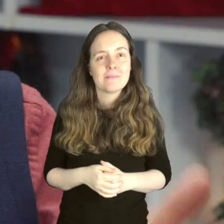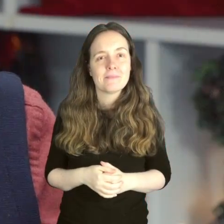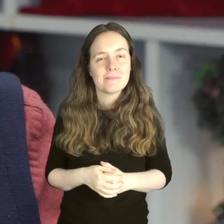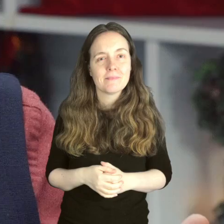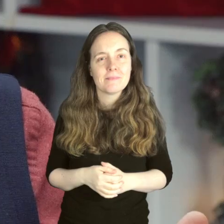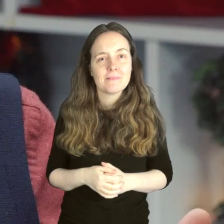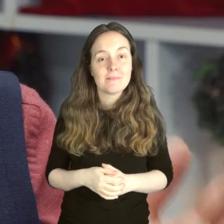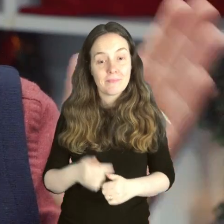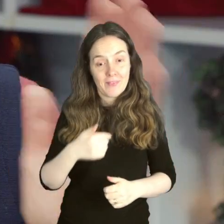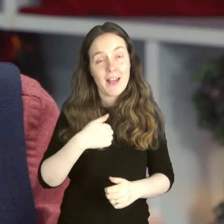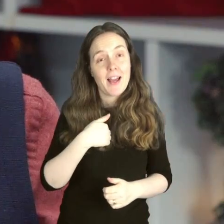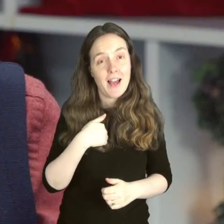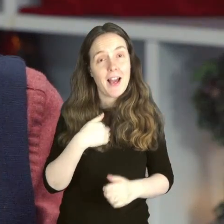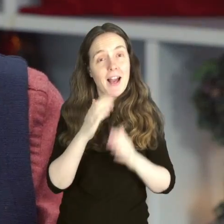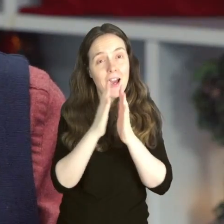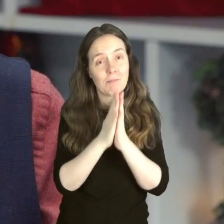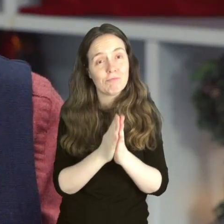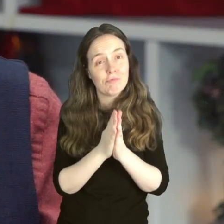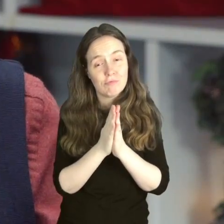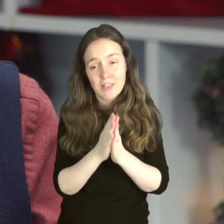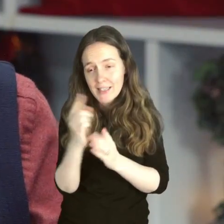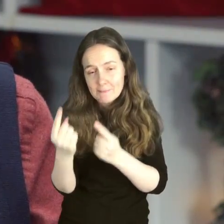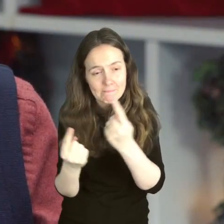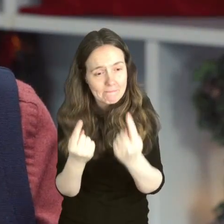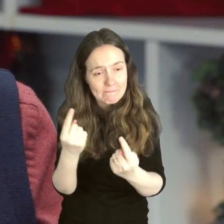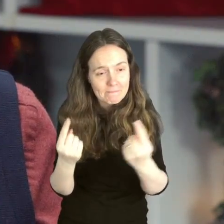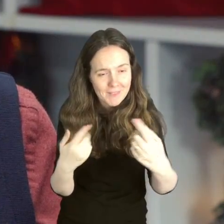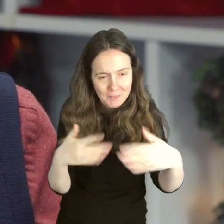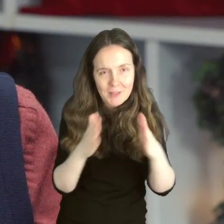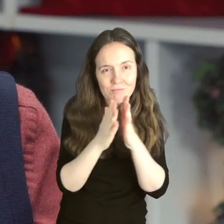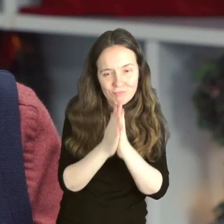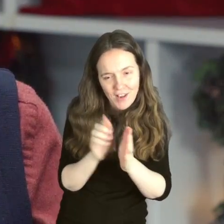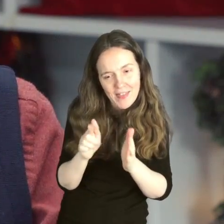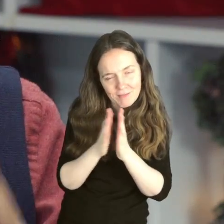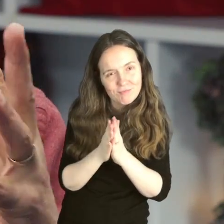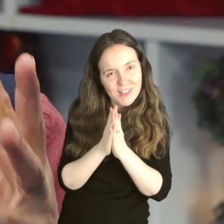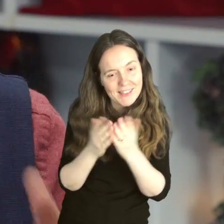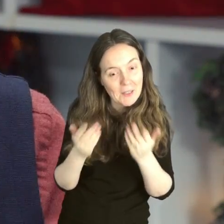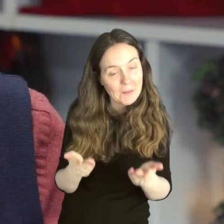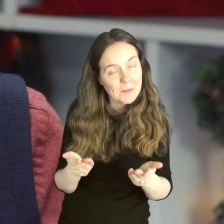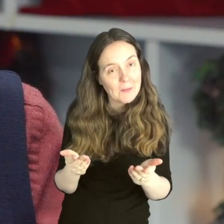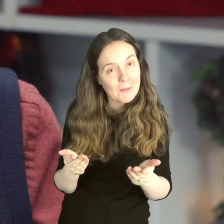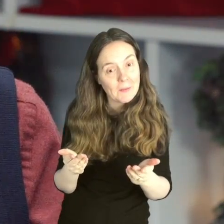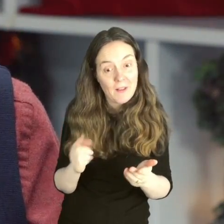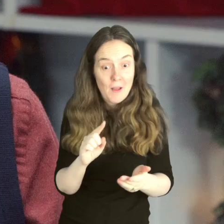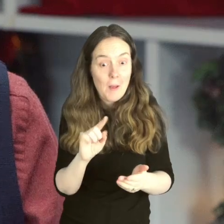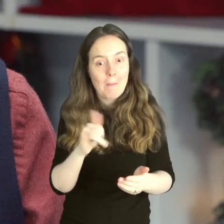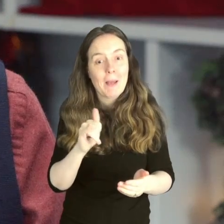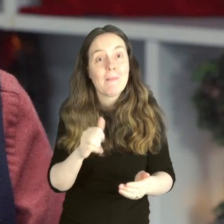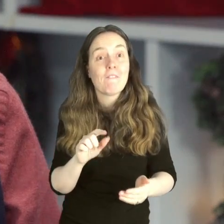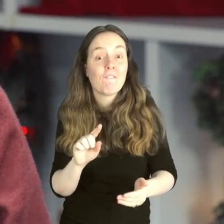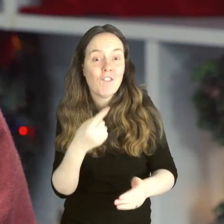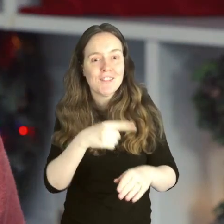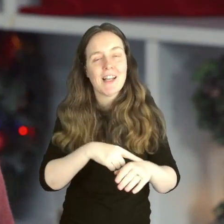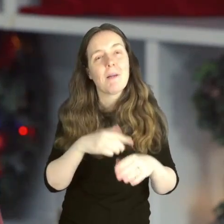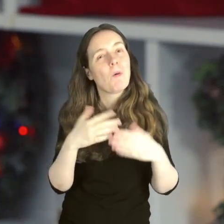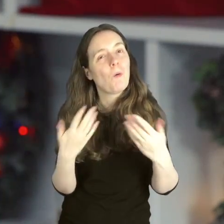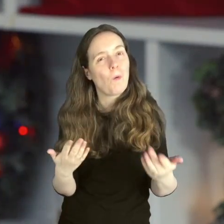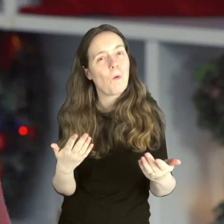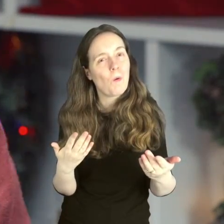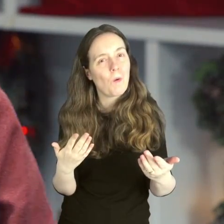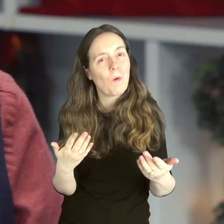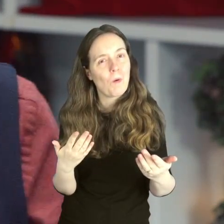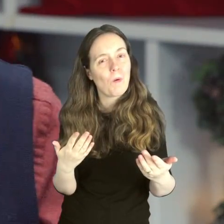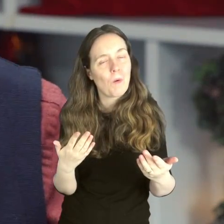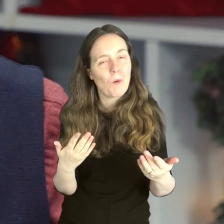I pray for every one of you that have prayed that prayer now, either for the first time or a way